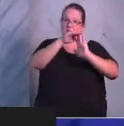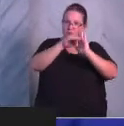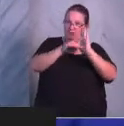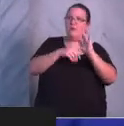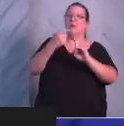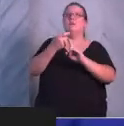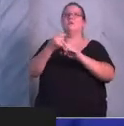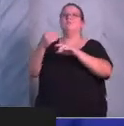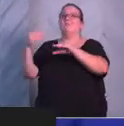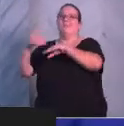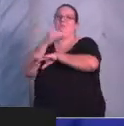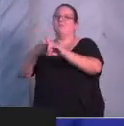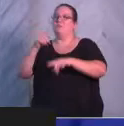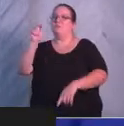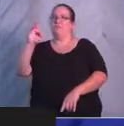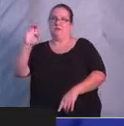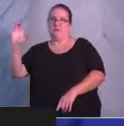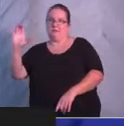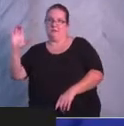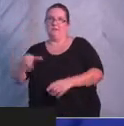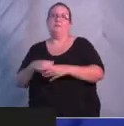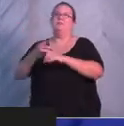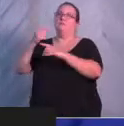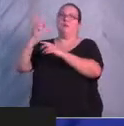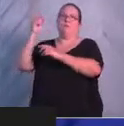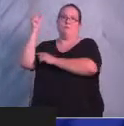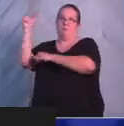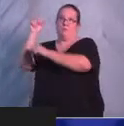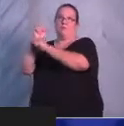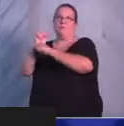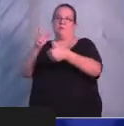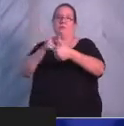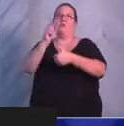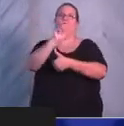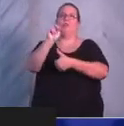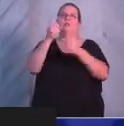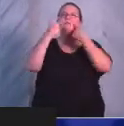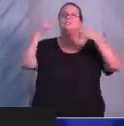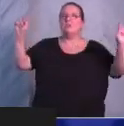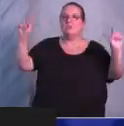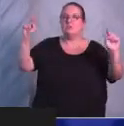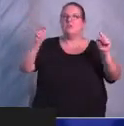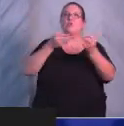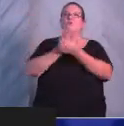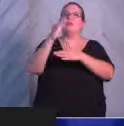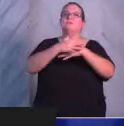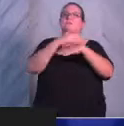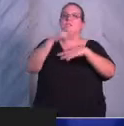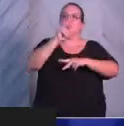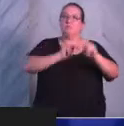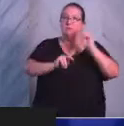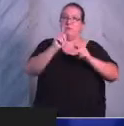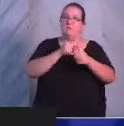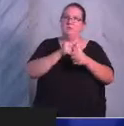Truth and Reconciliation Report during my time in Parliament. The first was on the United Nations Declaration of the Rights of Indigenous People,